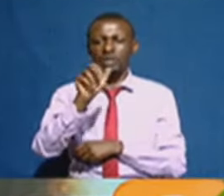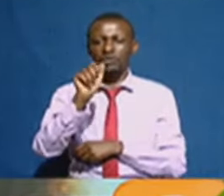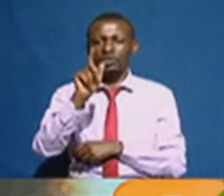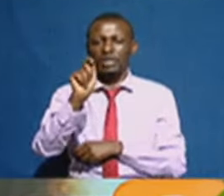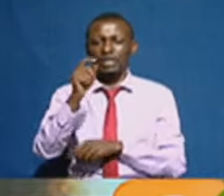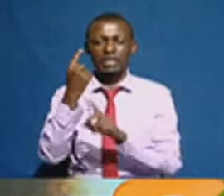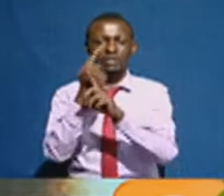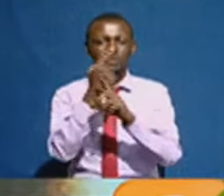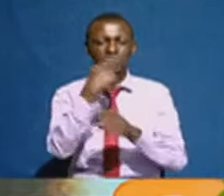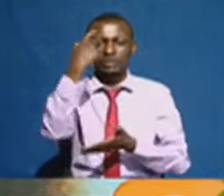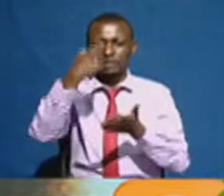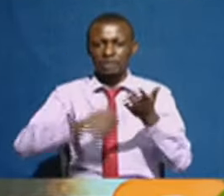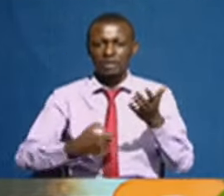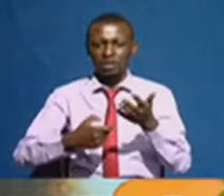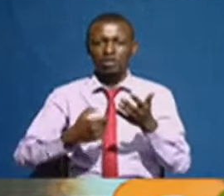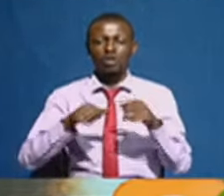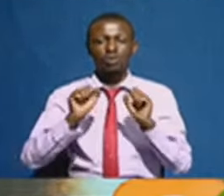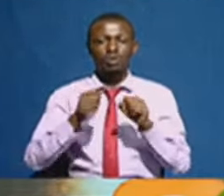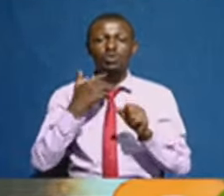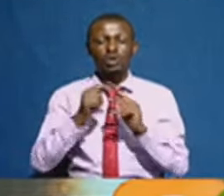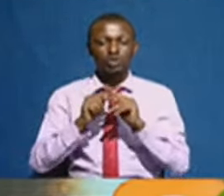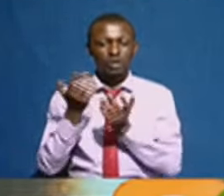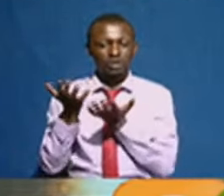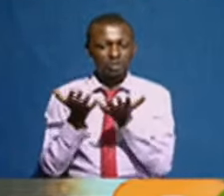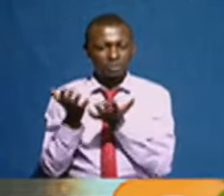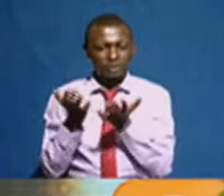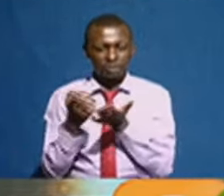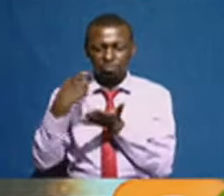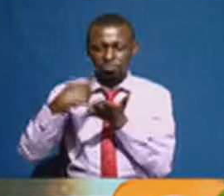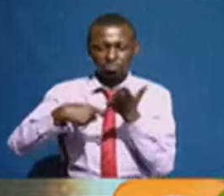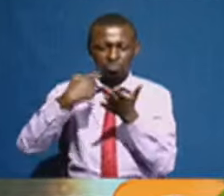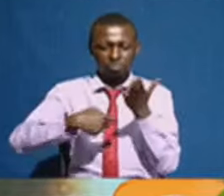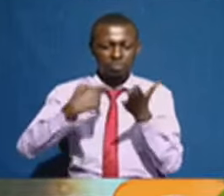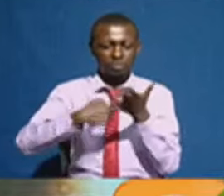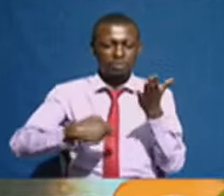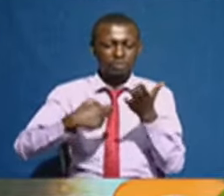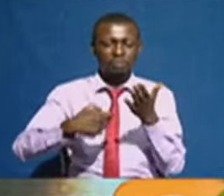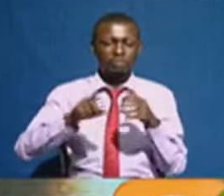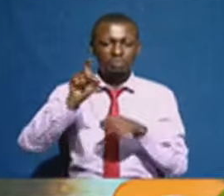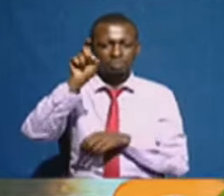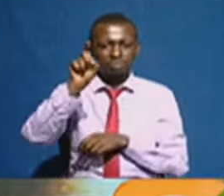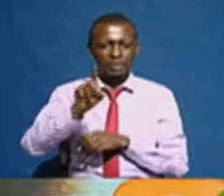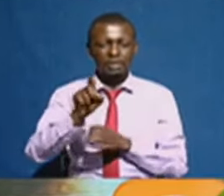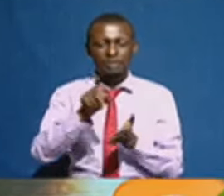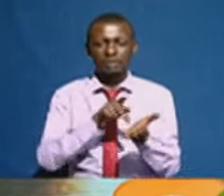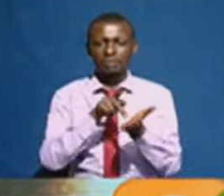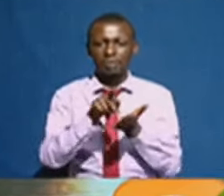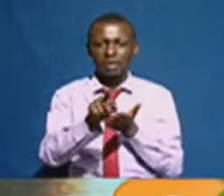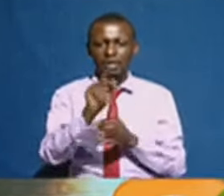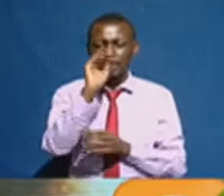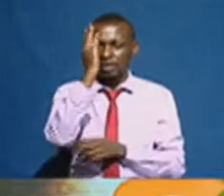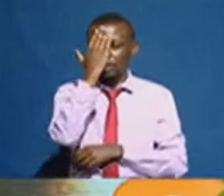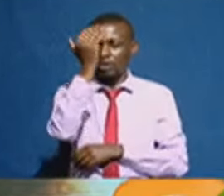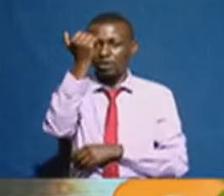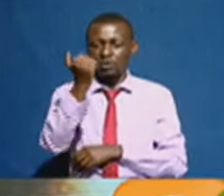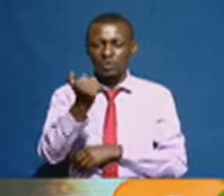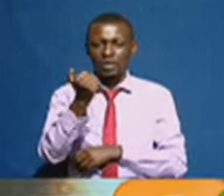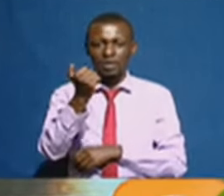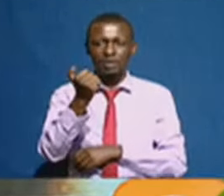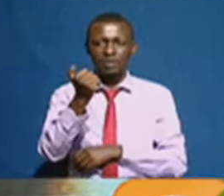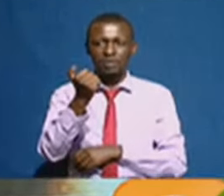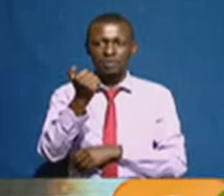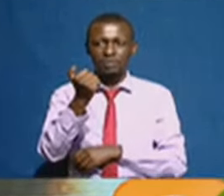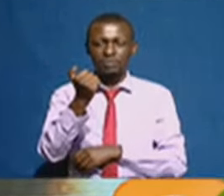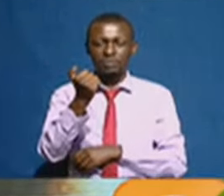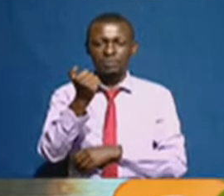to start a side business, there are levies and taxes they must begin to process because there is a high